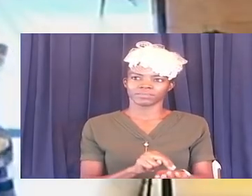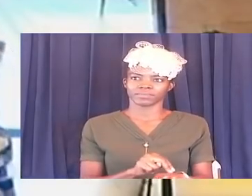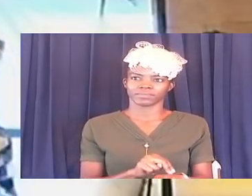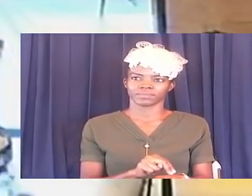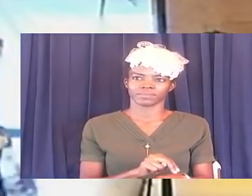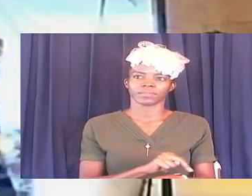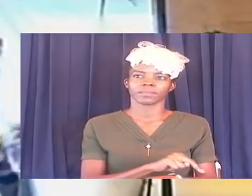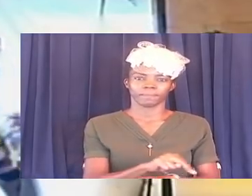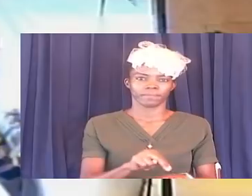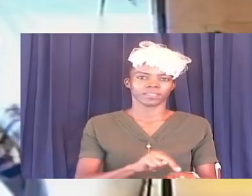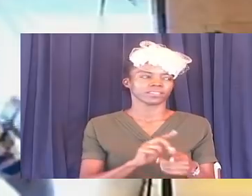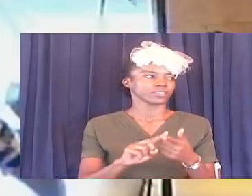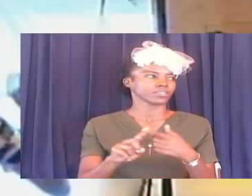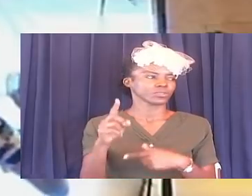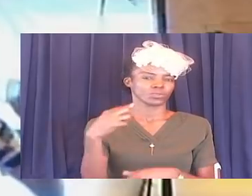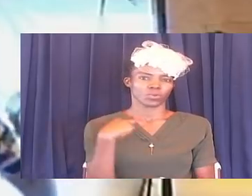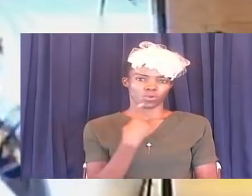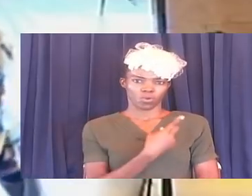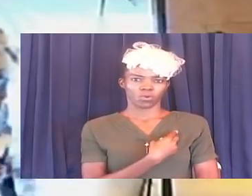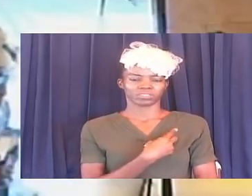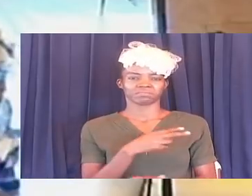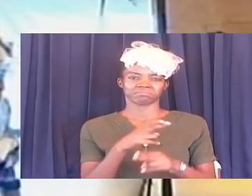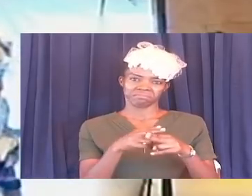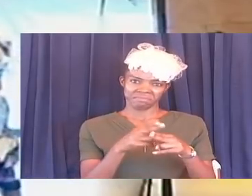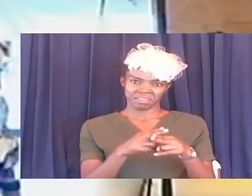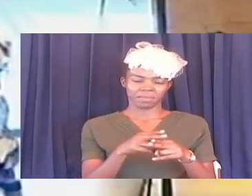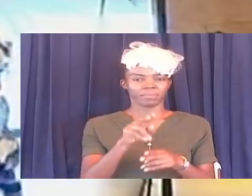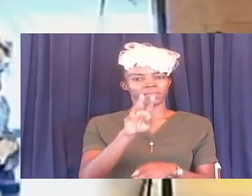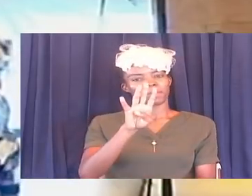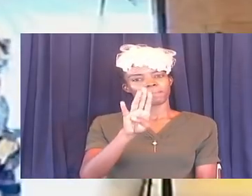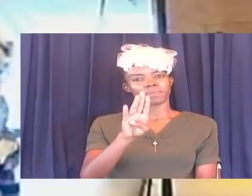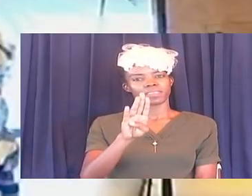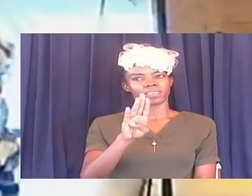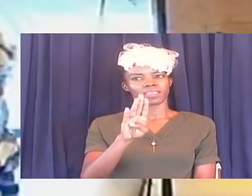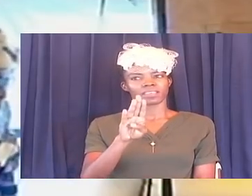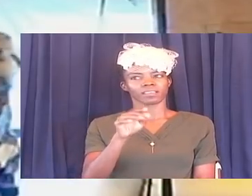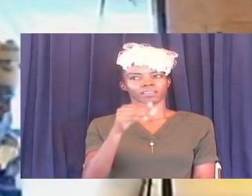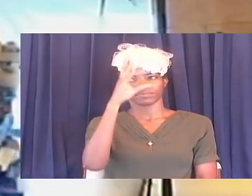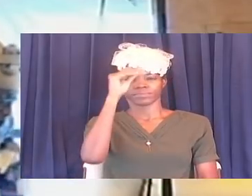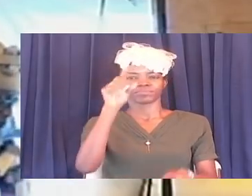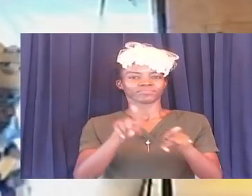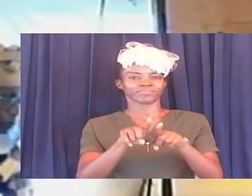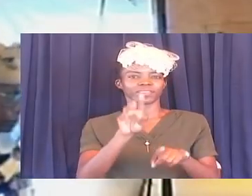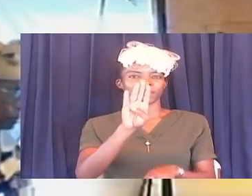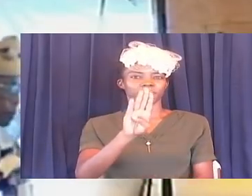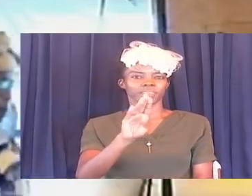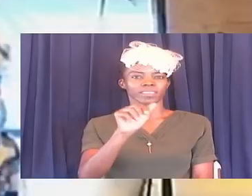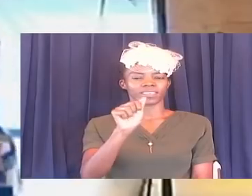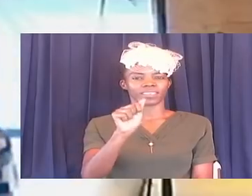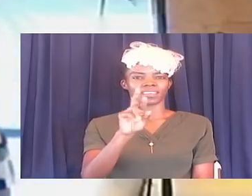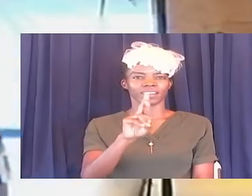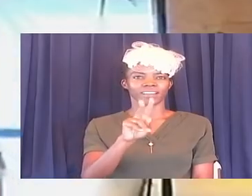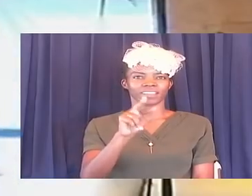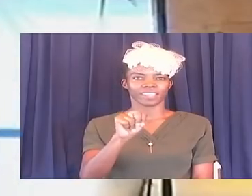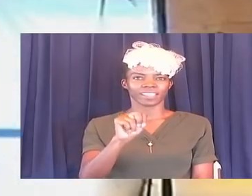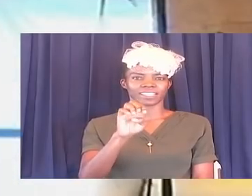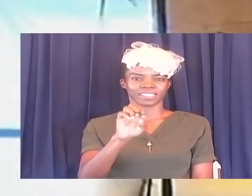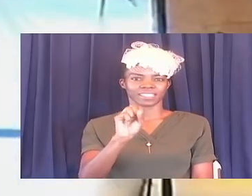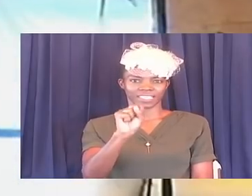to deliver a word that the Lord has laid on his heart. Can invite everybody to stand at this time.